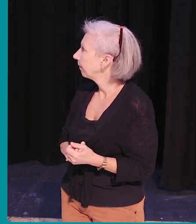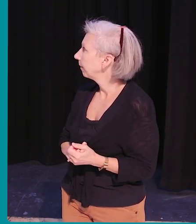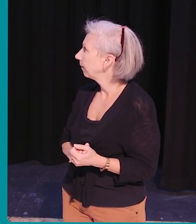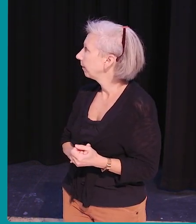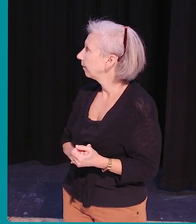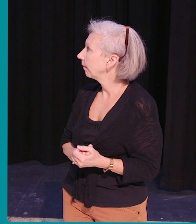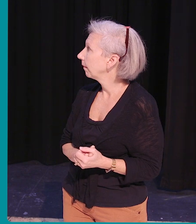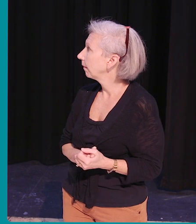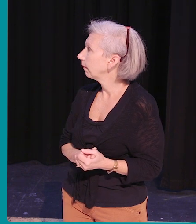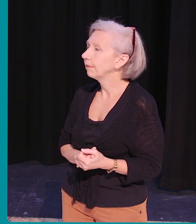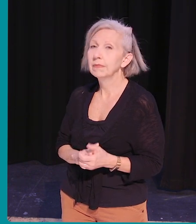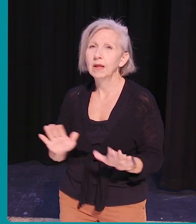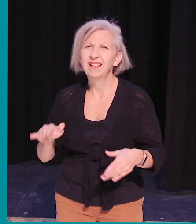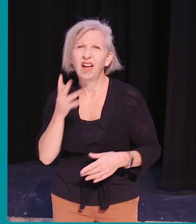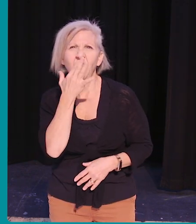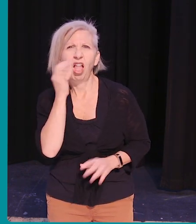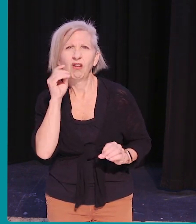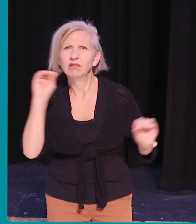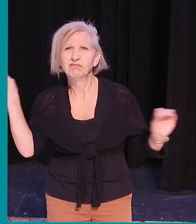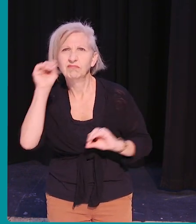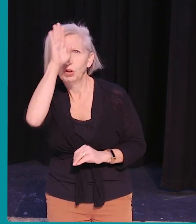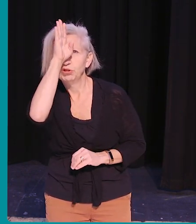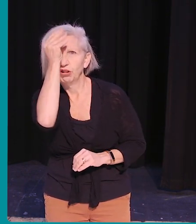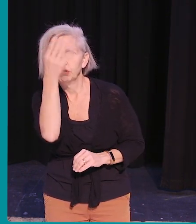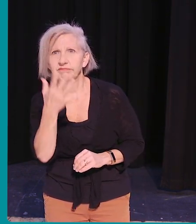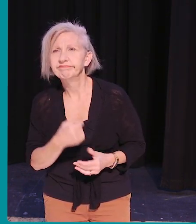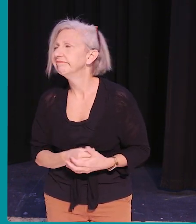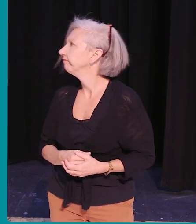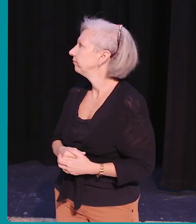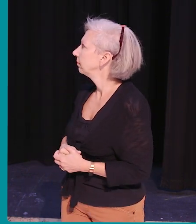There are no sharks in Colorado, just saying.